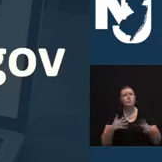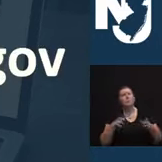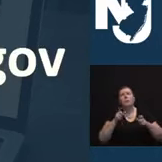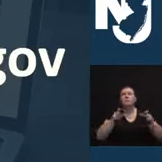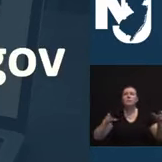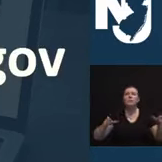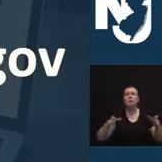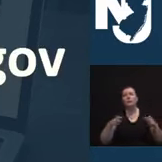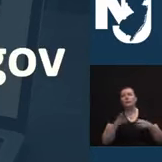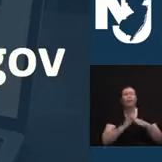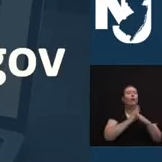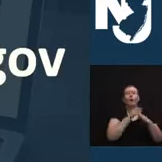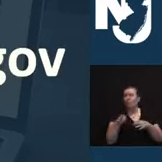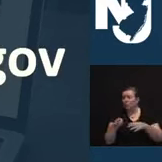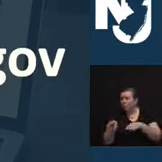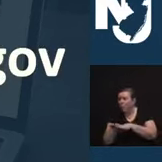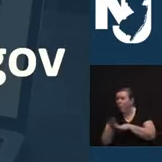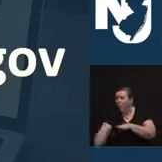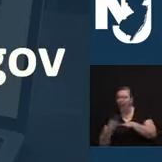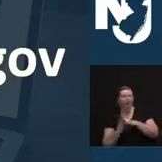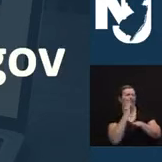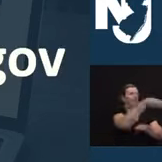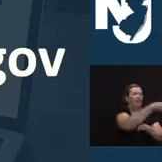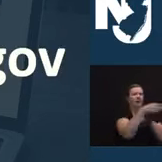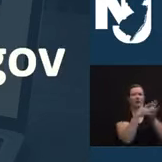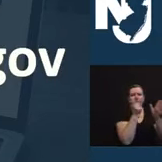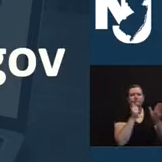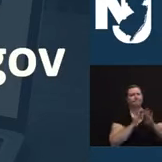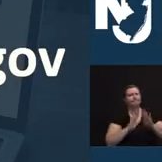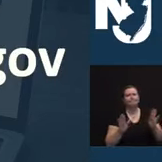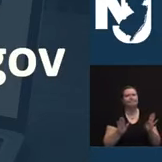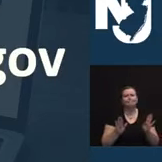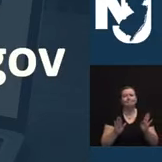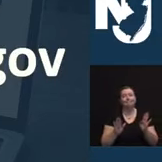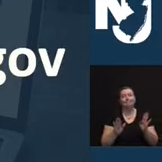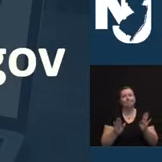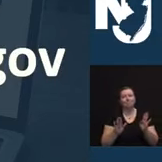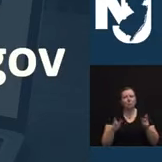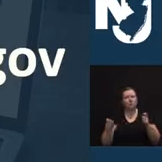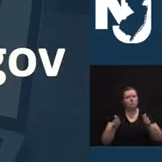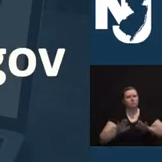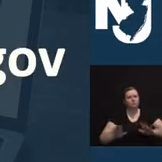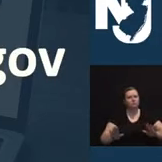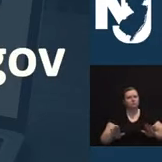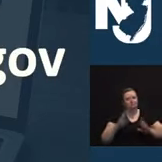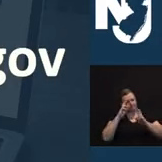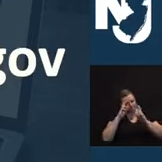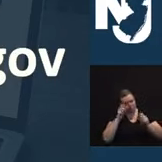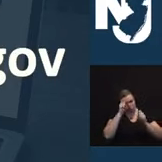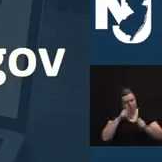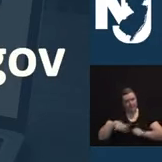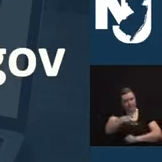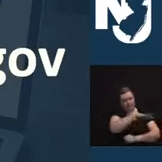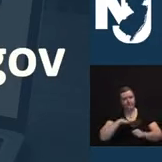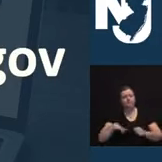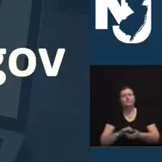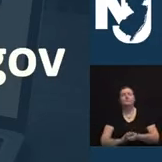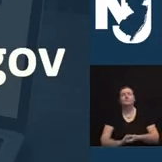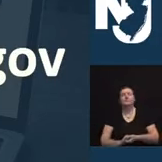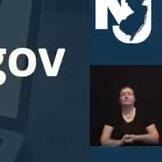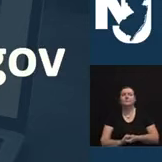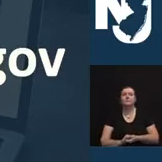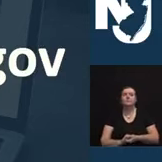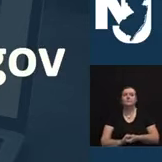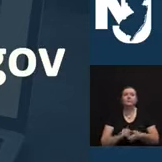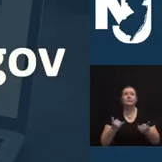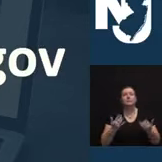COVID. We recognize that in many ways what we are facing today is different from what we faced in the spring, when we were forced to take